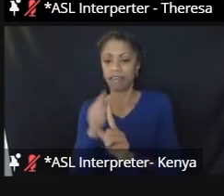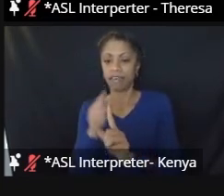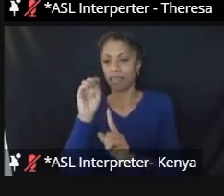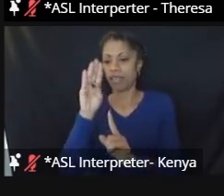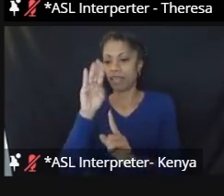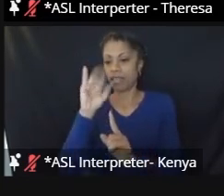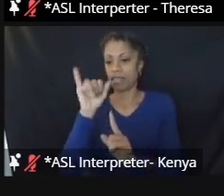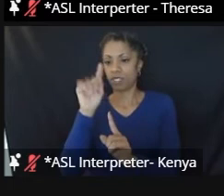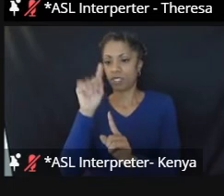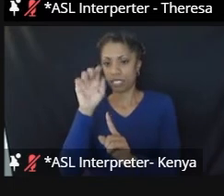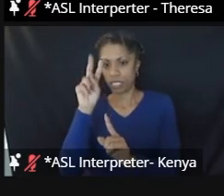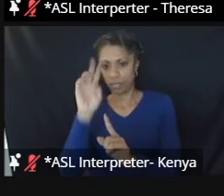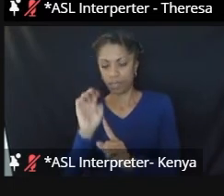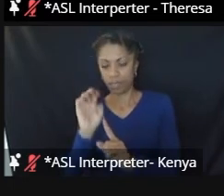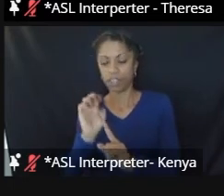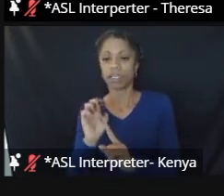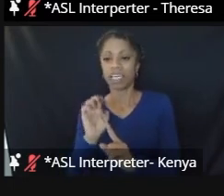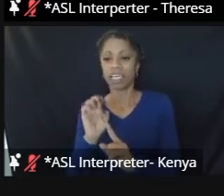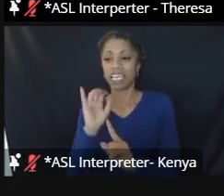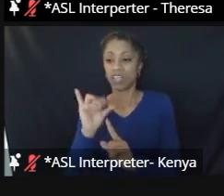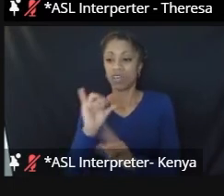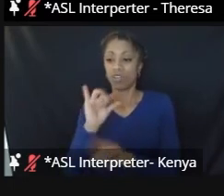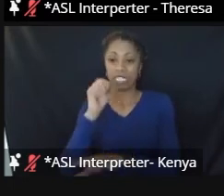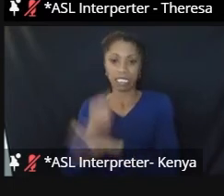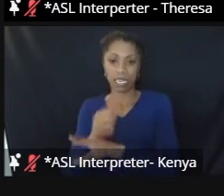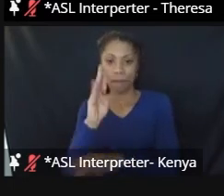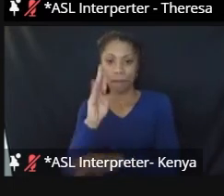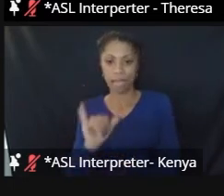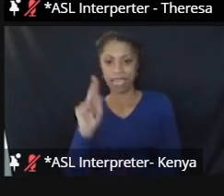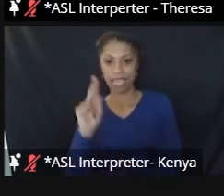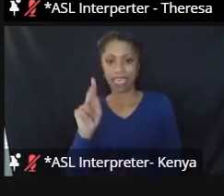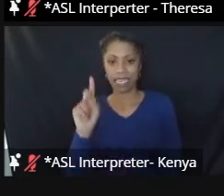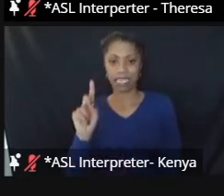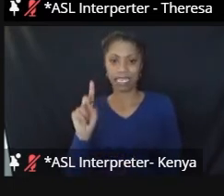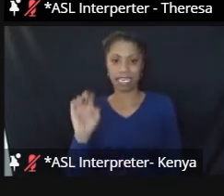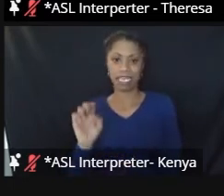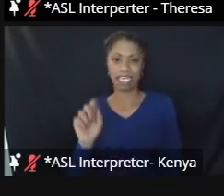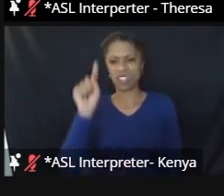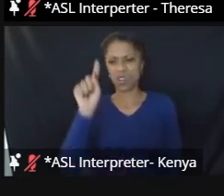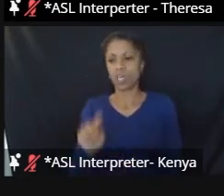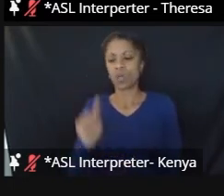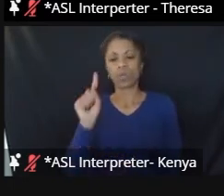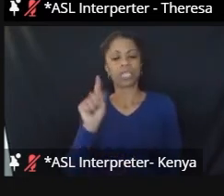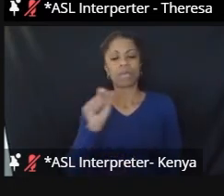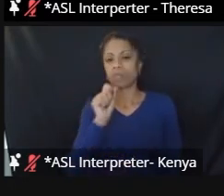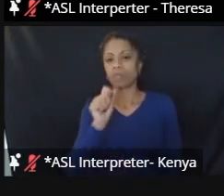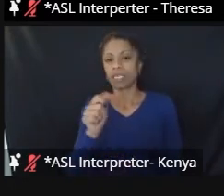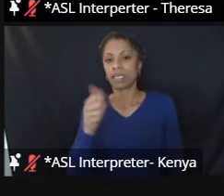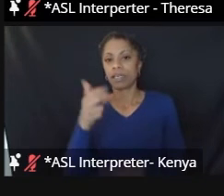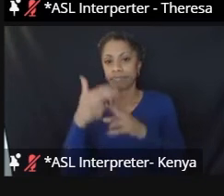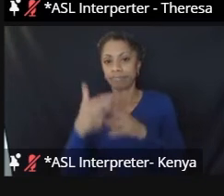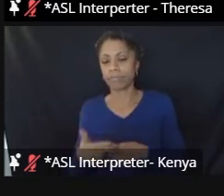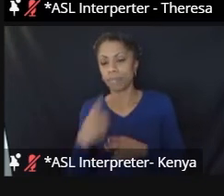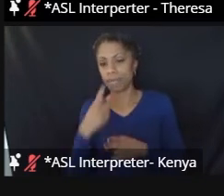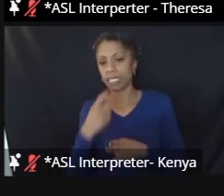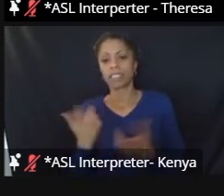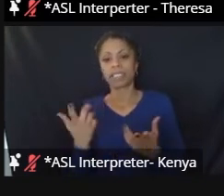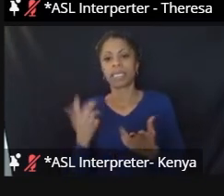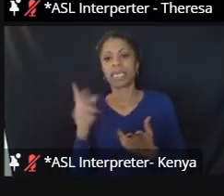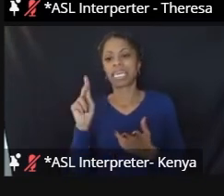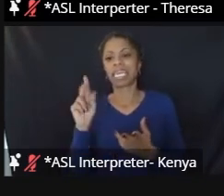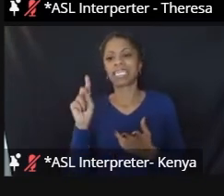Those are going to be really set by KDE, which is why I'm not calling those out right now. But the top